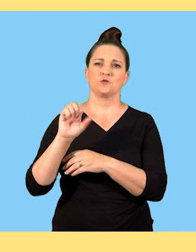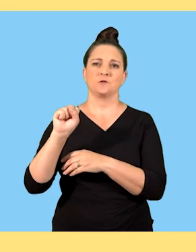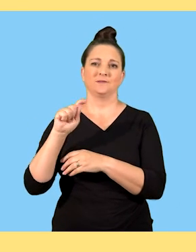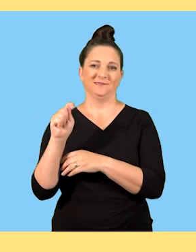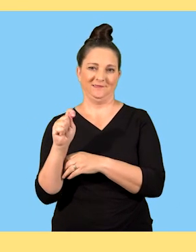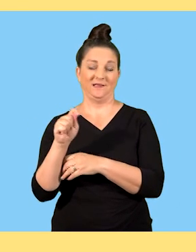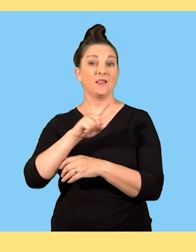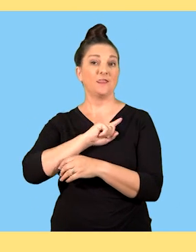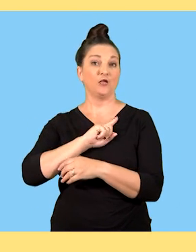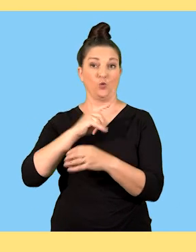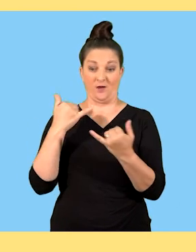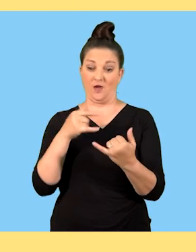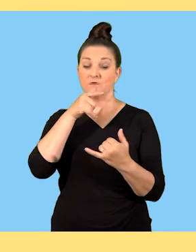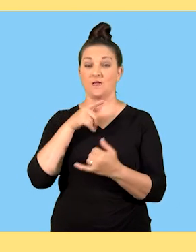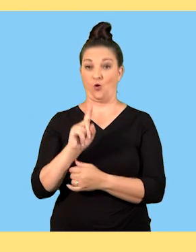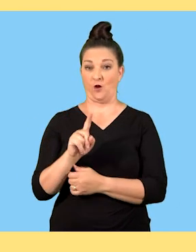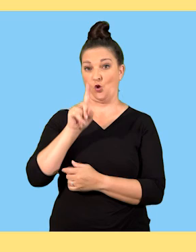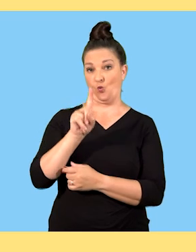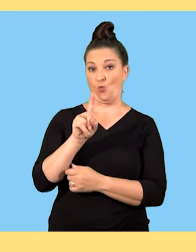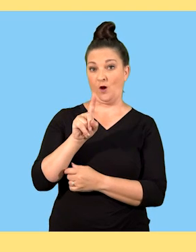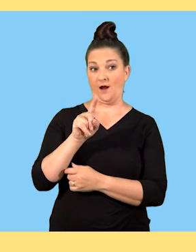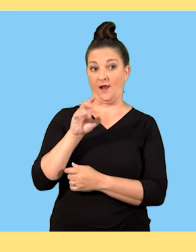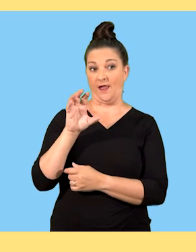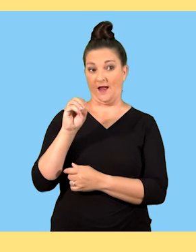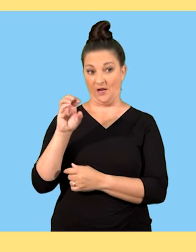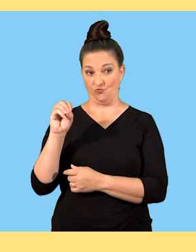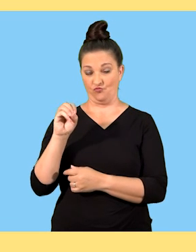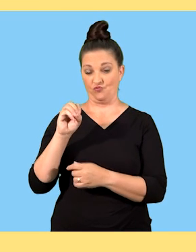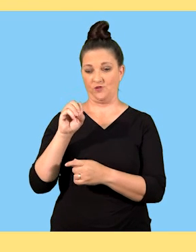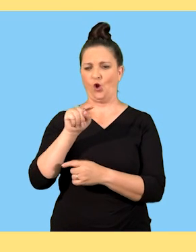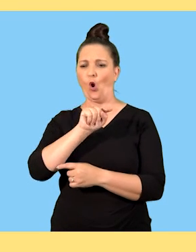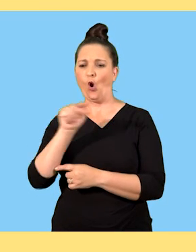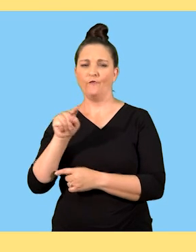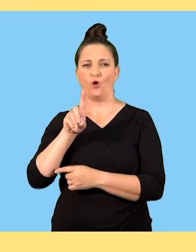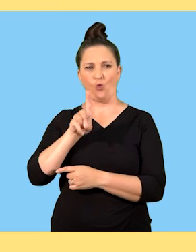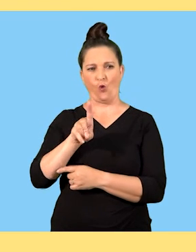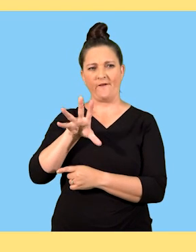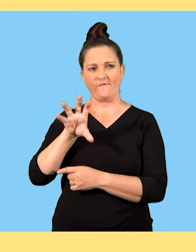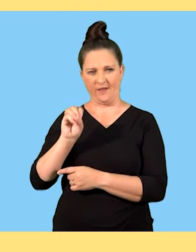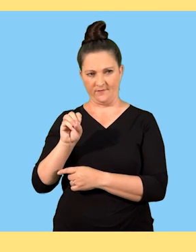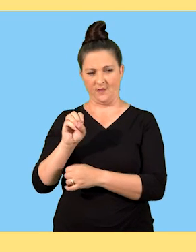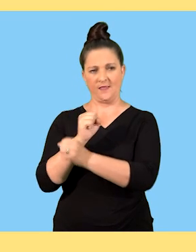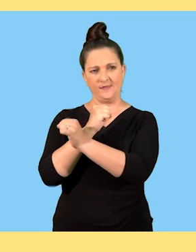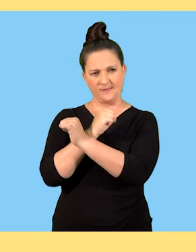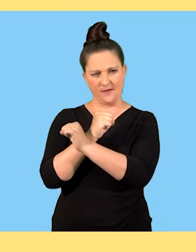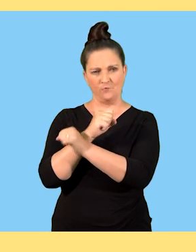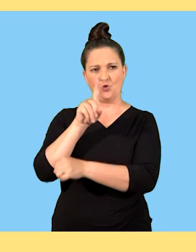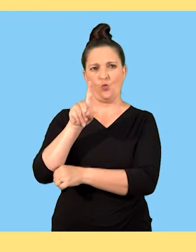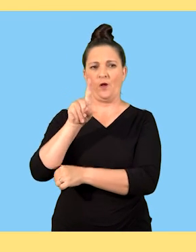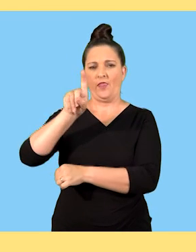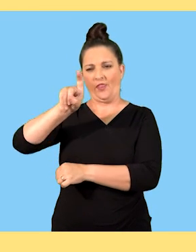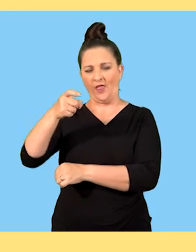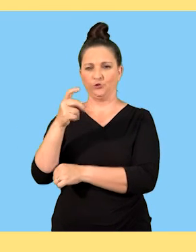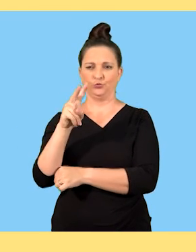say 100 over 150 multiplied by